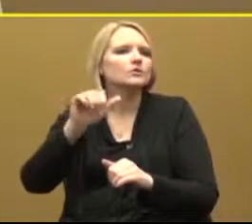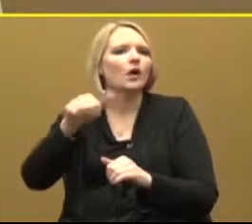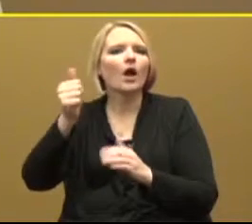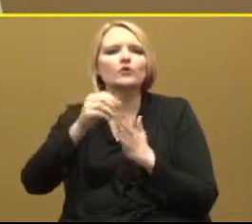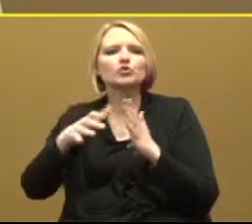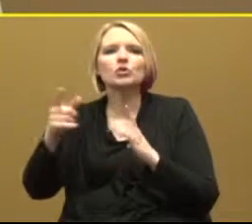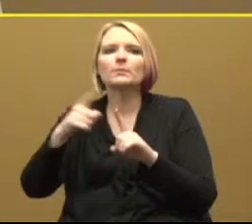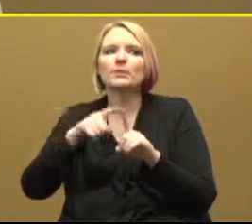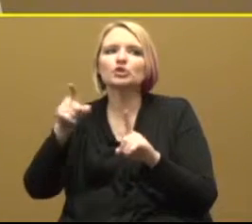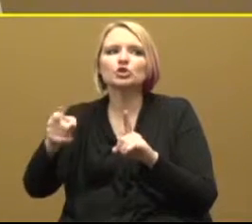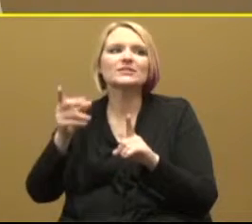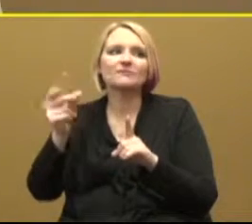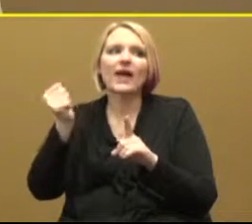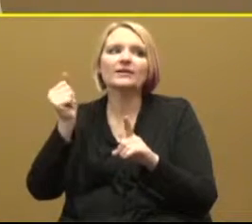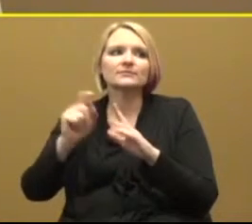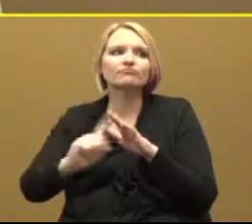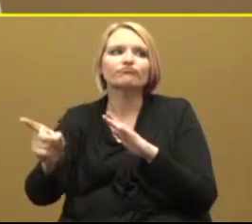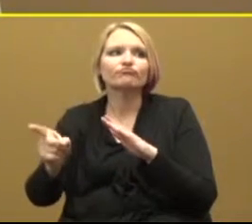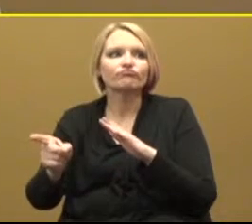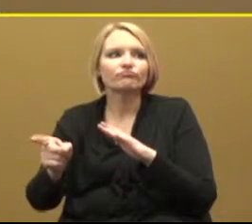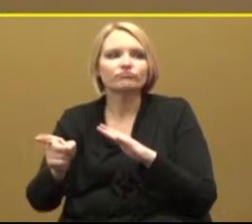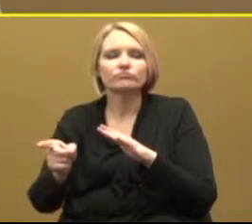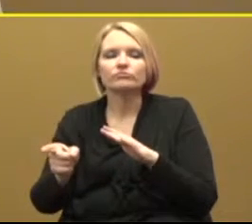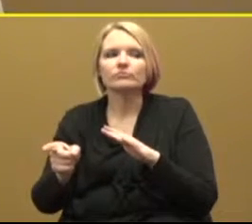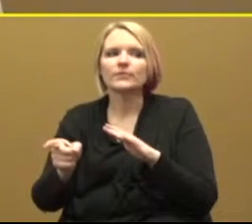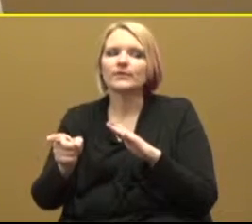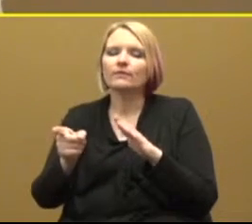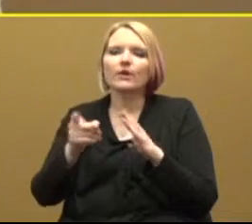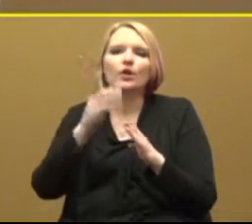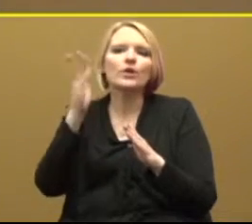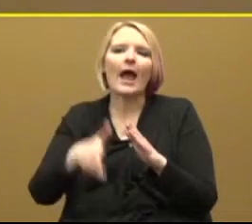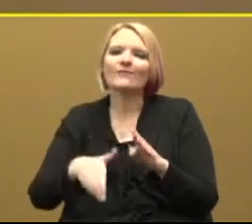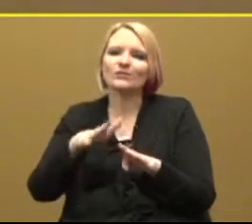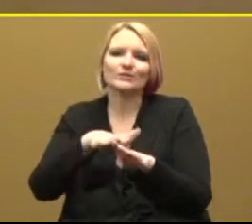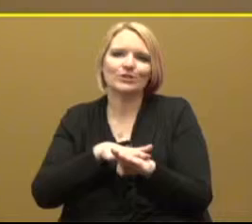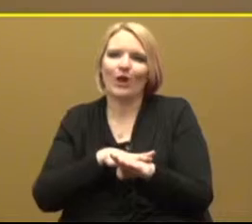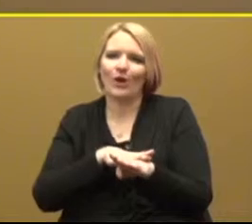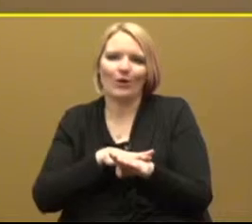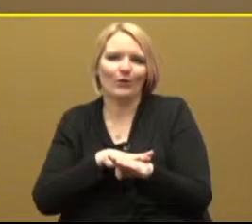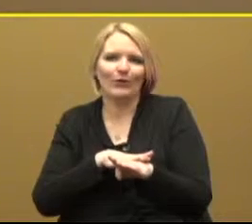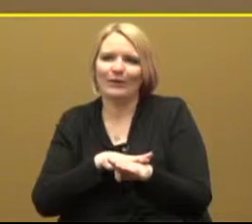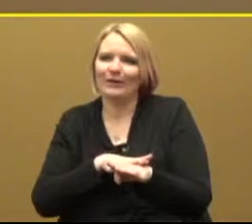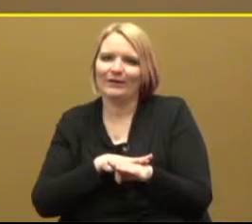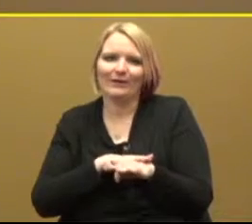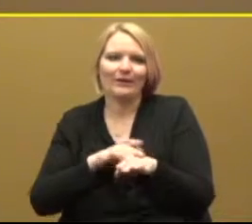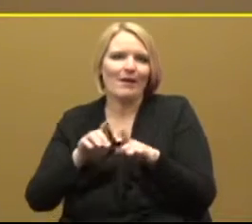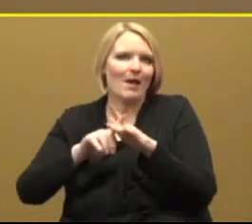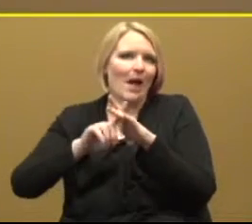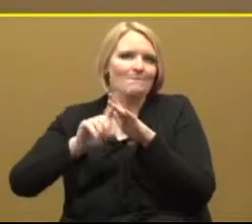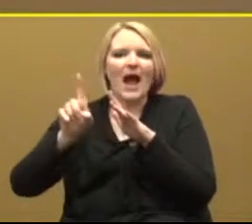she's fast. Oh, yeah. They always are. They're never slow.